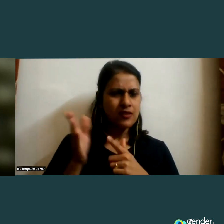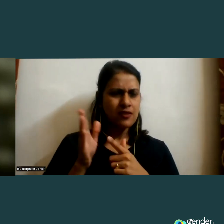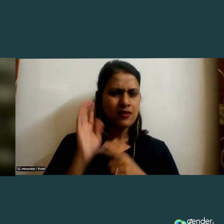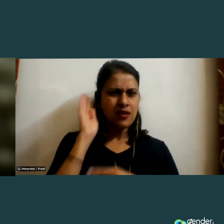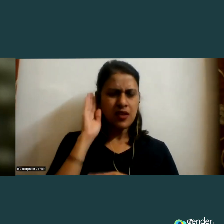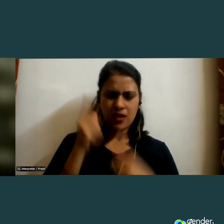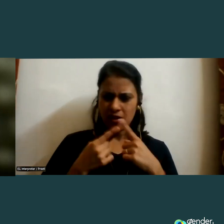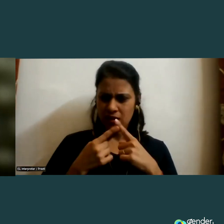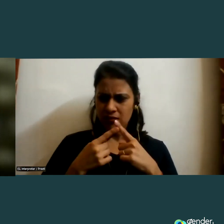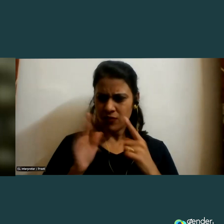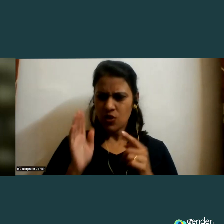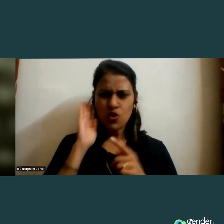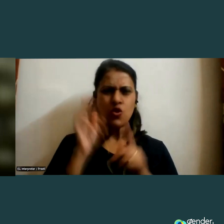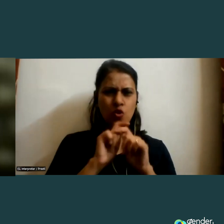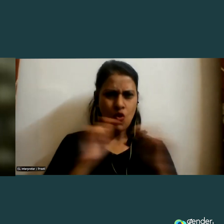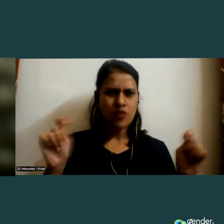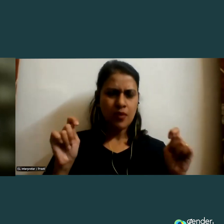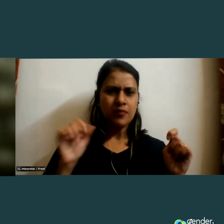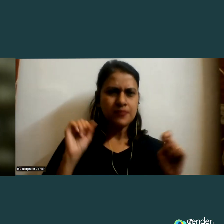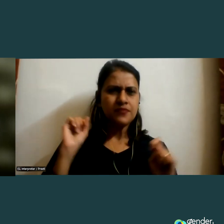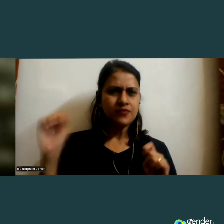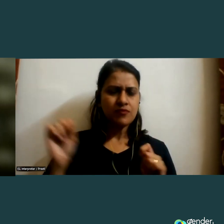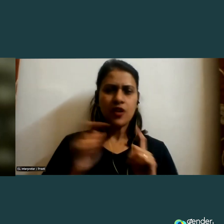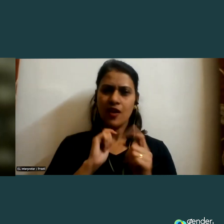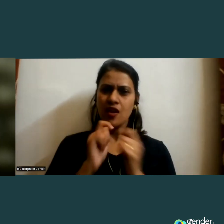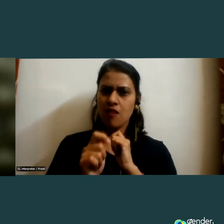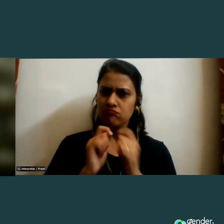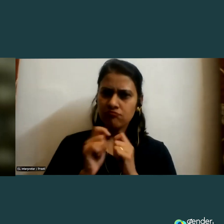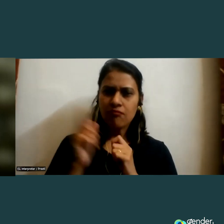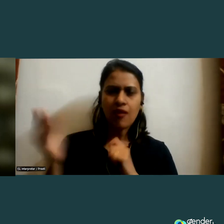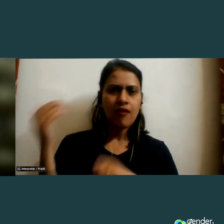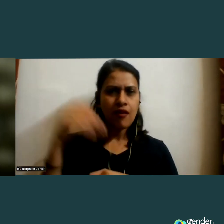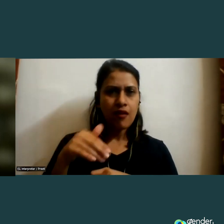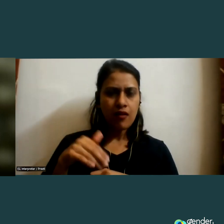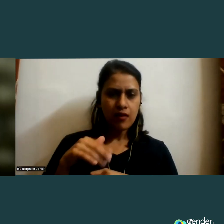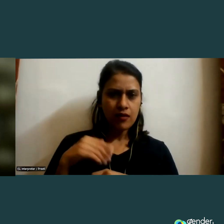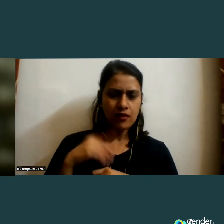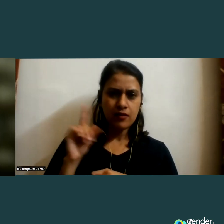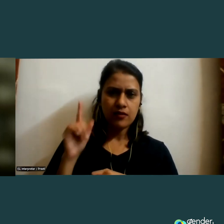newspaper, but he was in the neighborhood, and I said, "Oh, great, you're